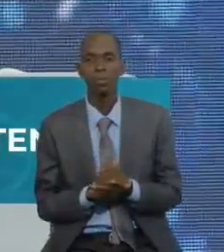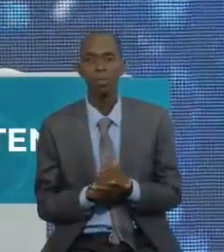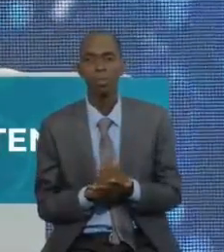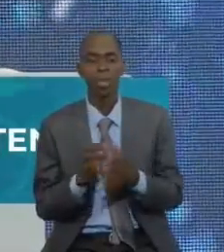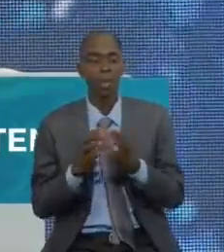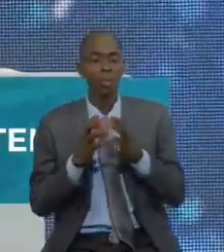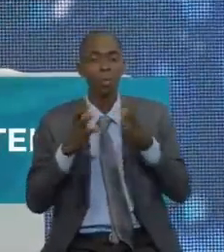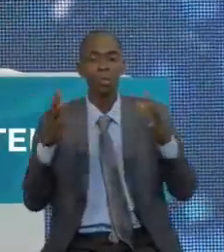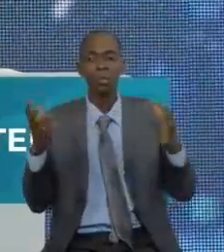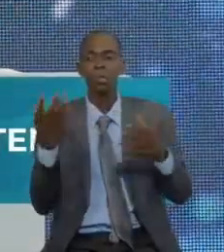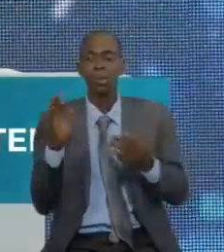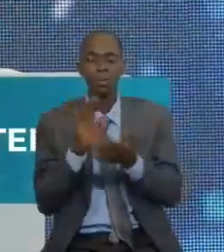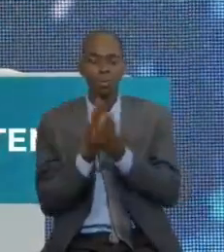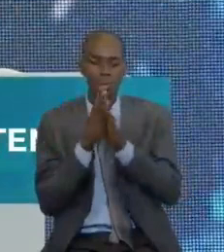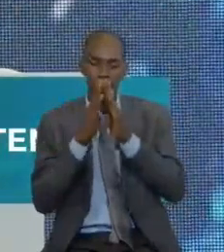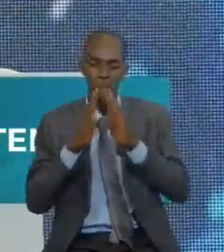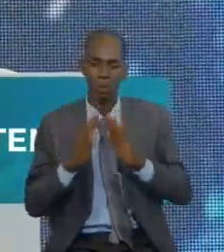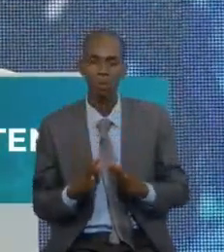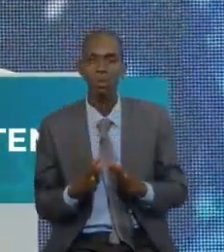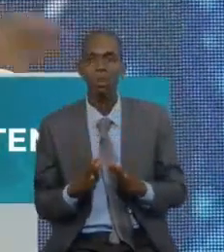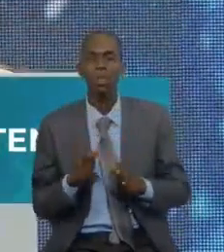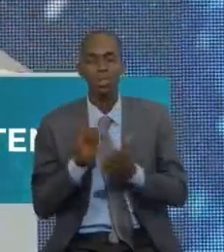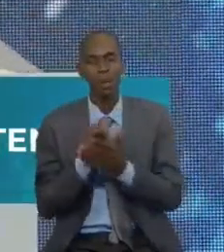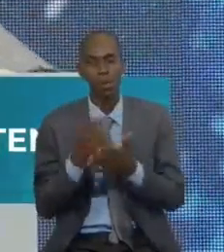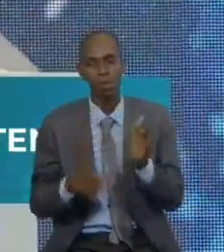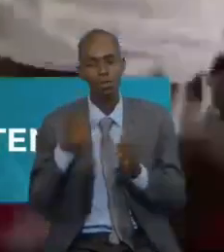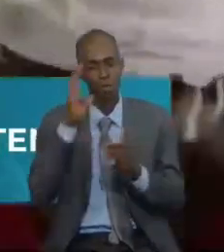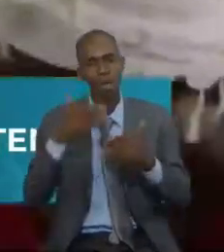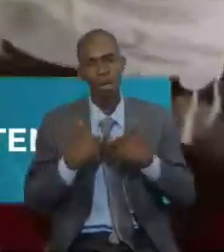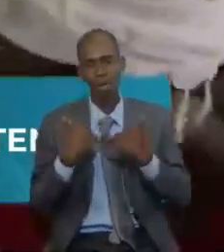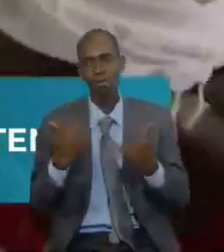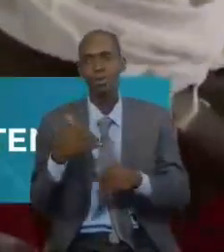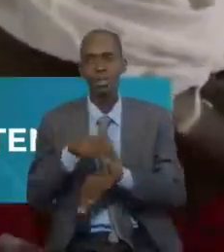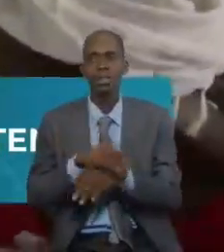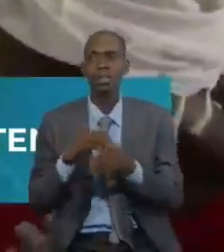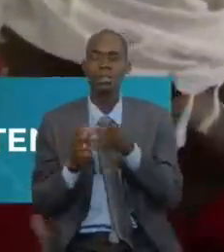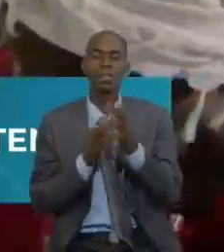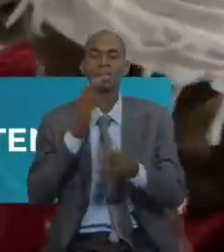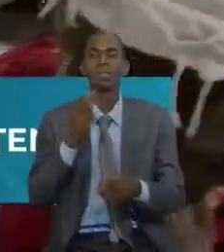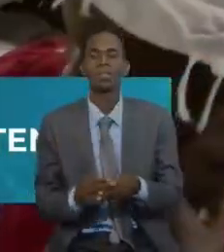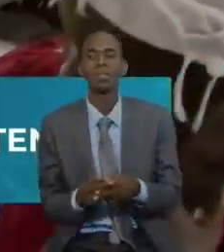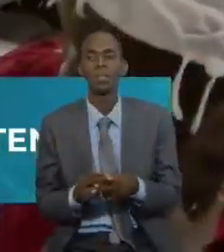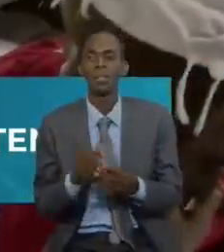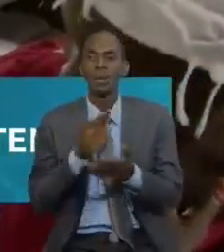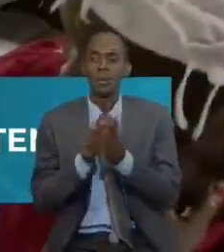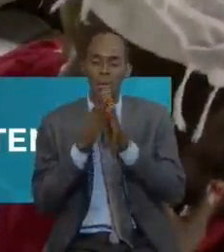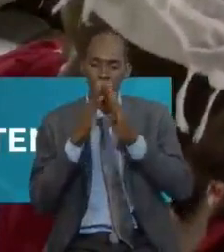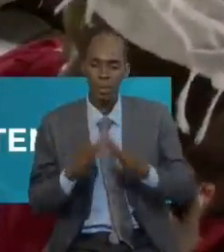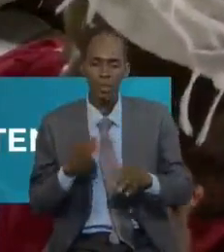Abundance of peace. That's what you are going to have tonight. Peace in your